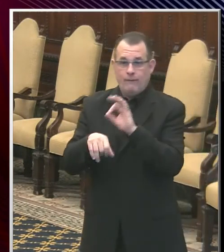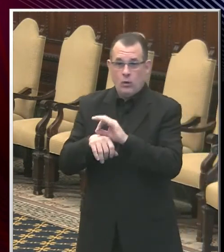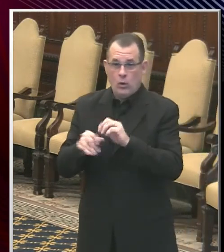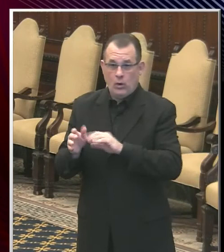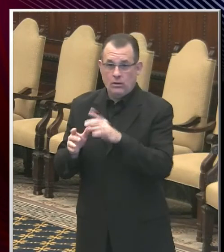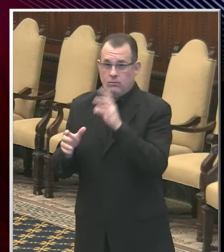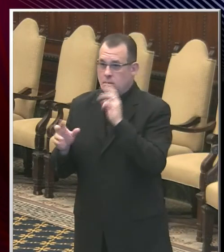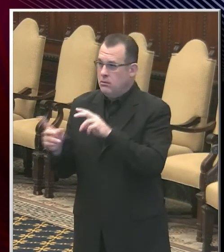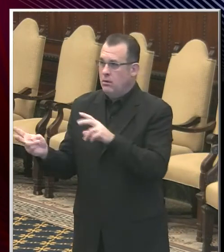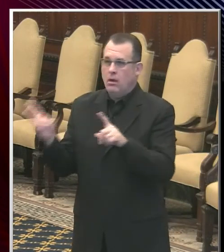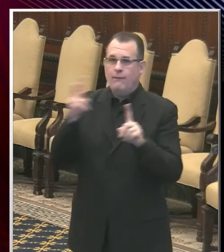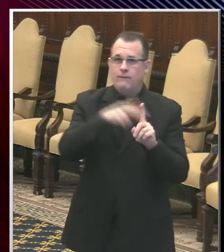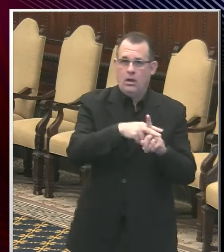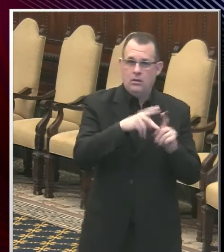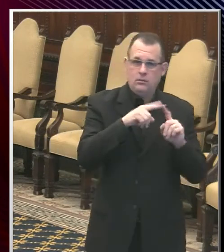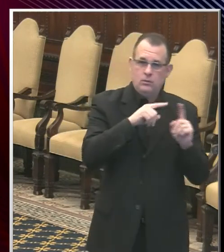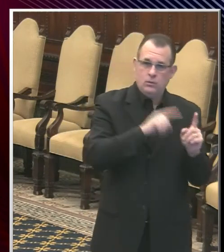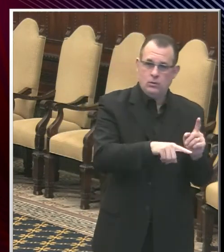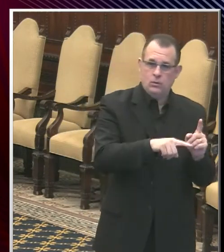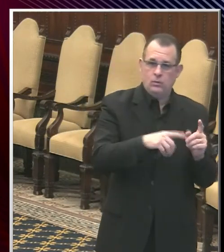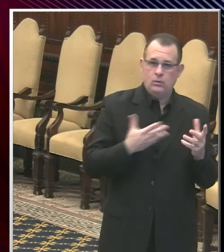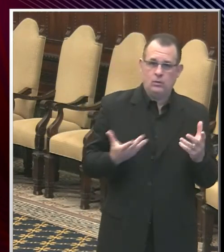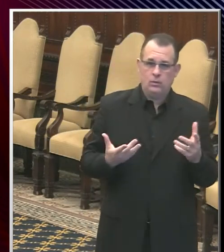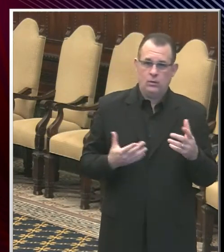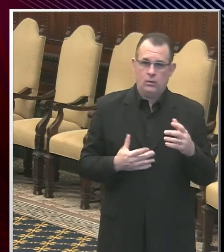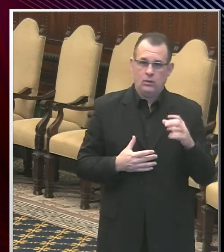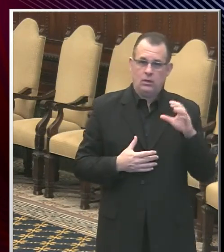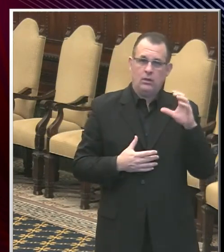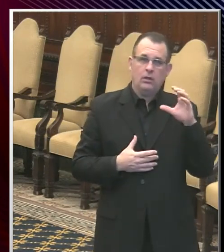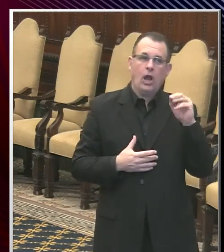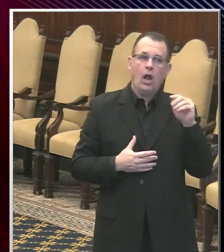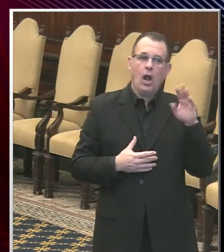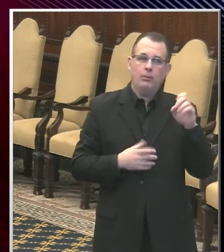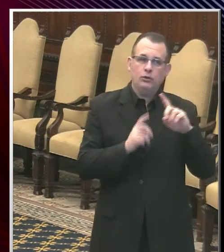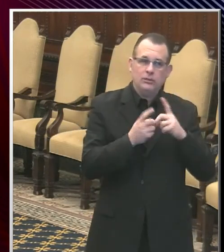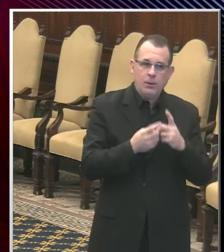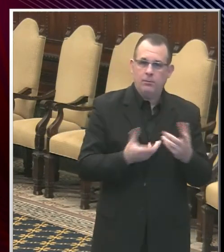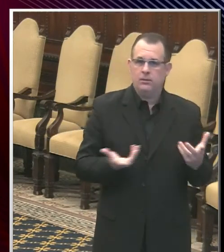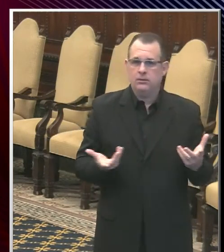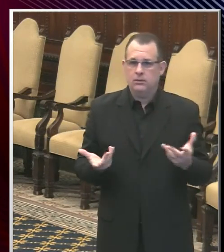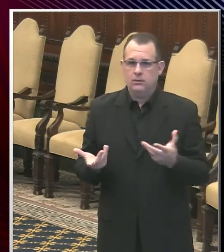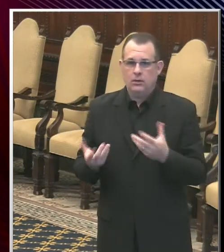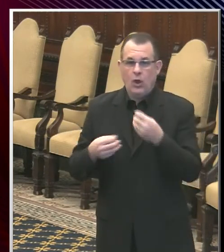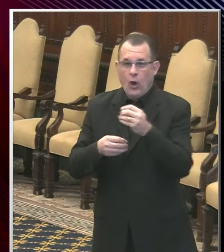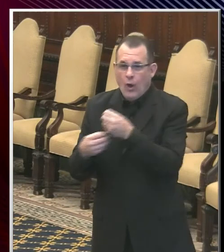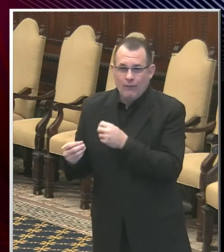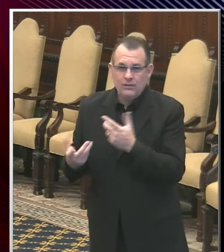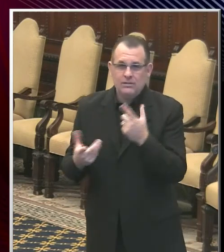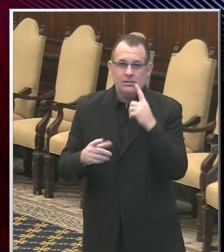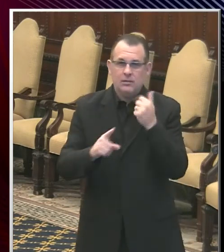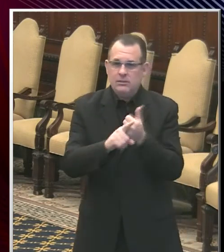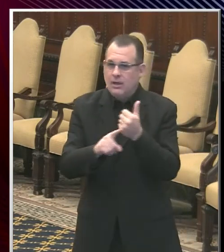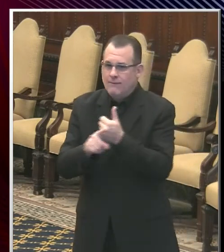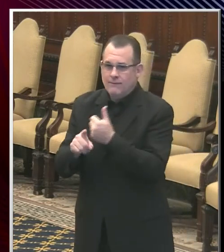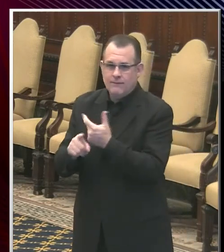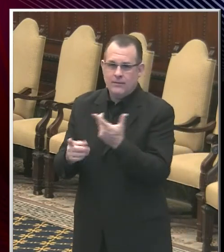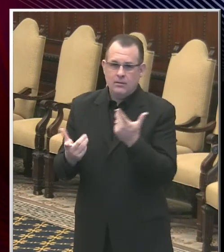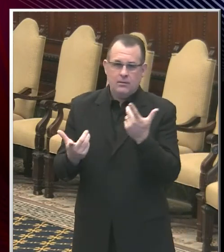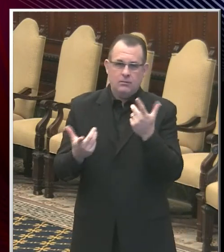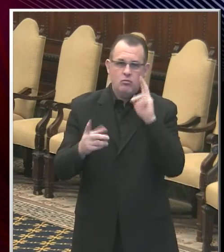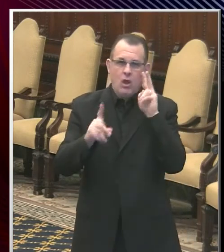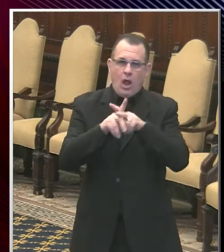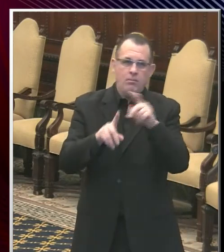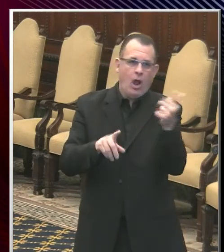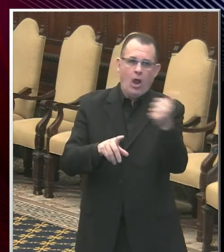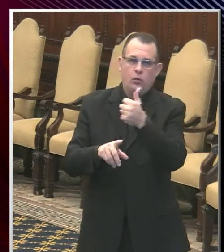be absorbed into the Commerce Department, but the offices themselves have been eliminated. Okay, thank you.